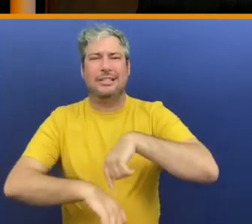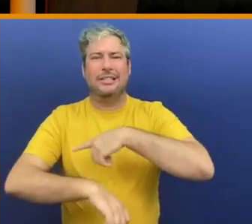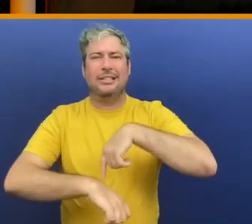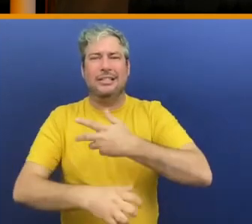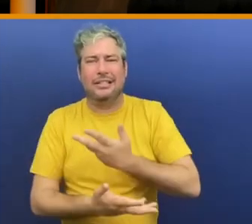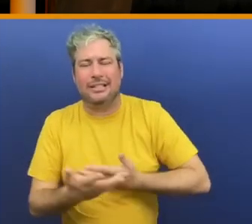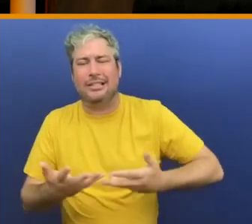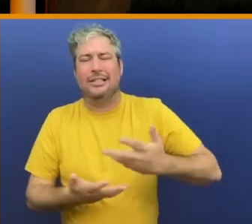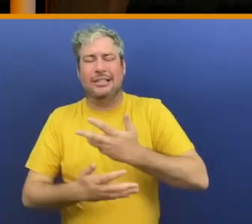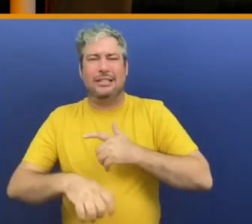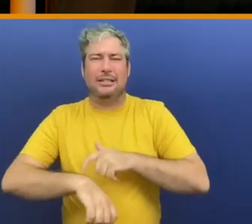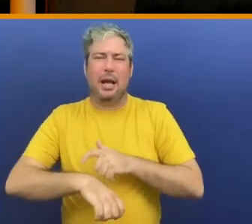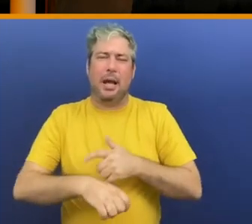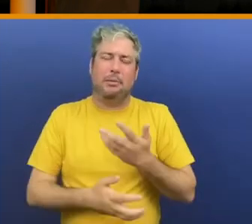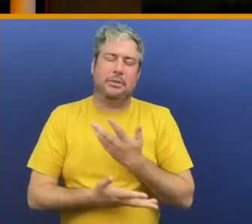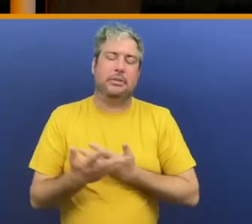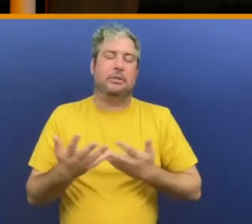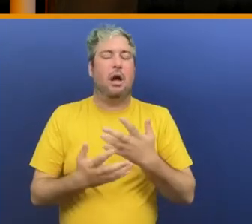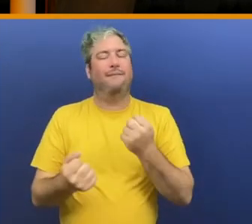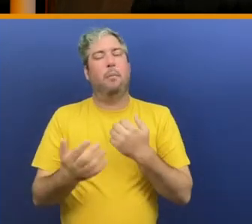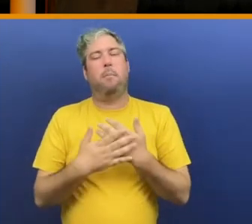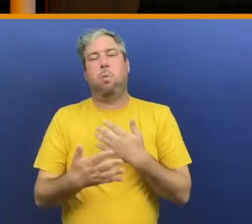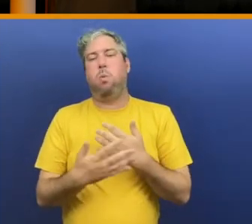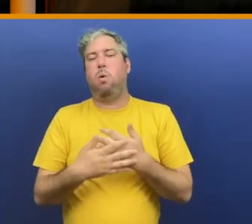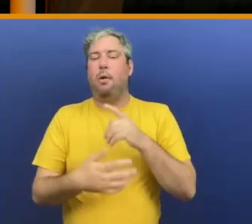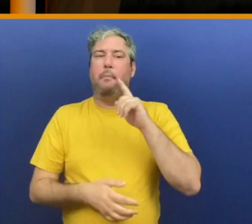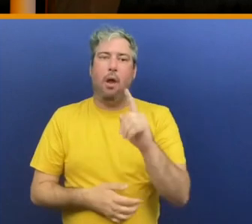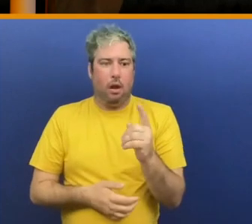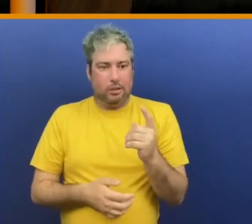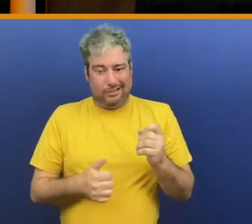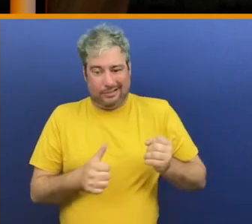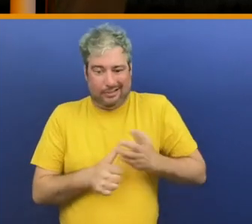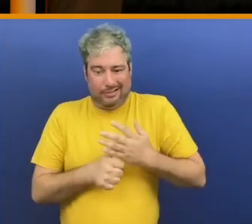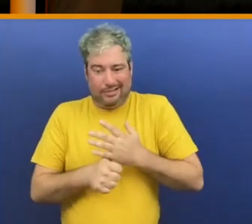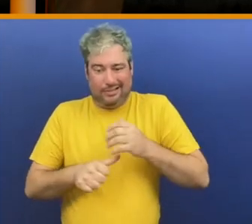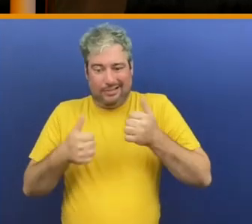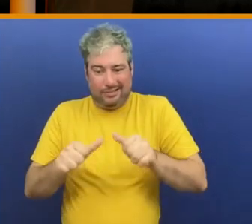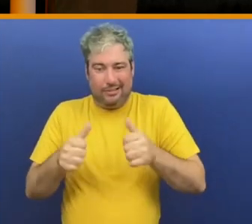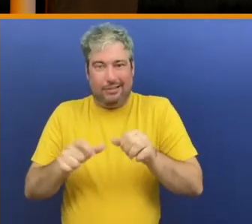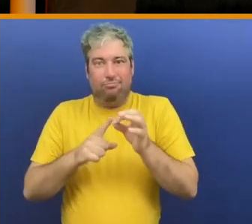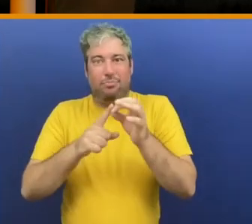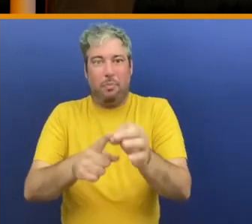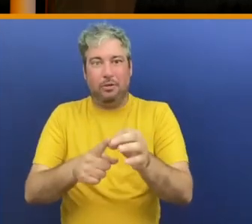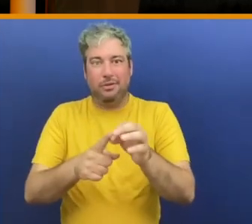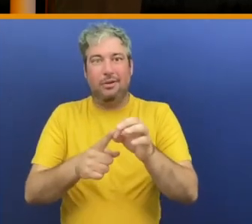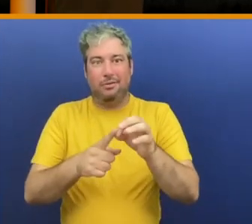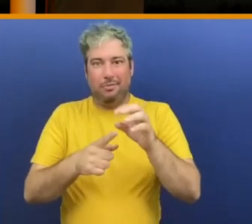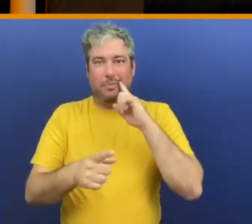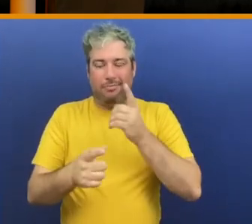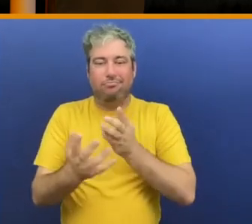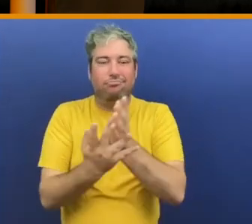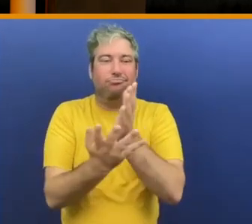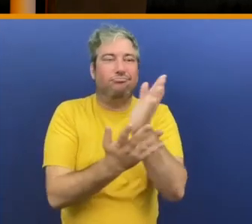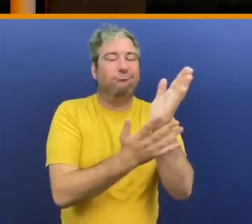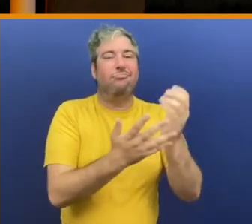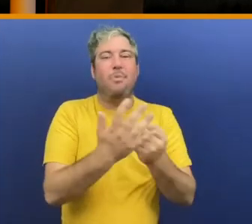but these initial proposals will enable new ways of working and new opportunities for all of our existing party bodies and those new